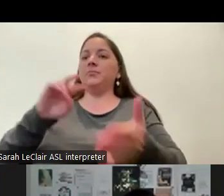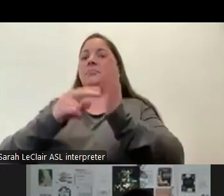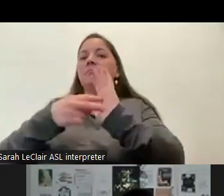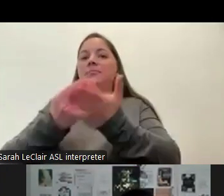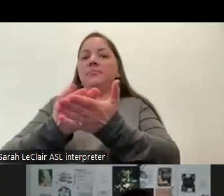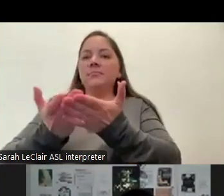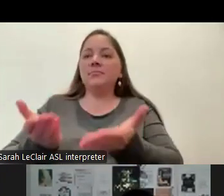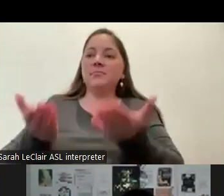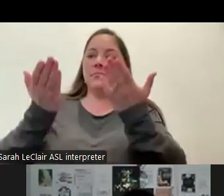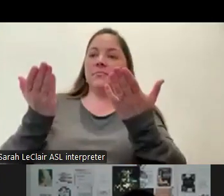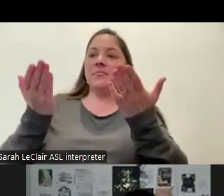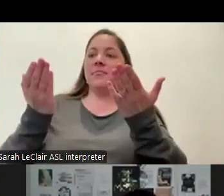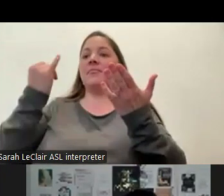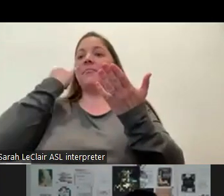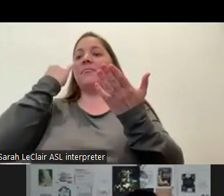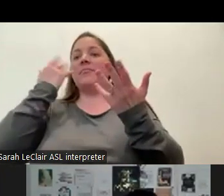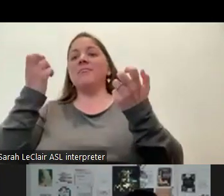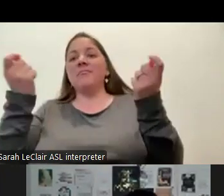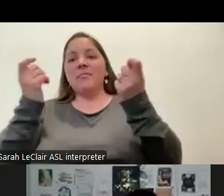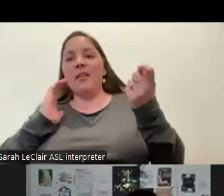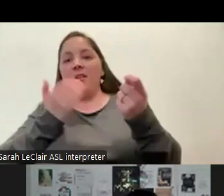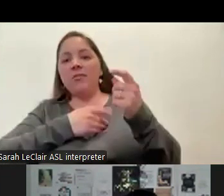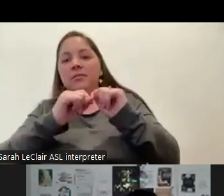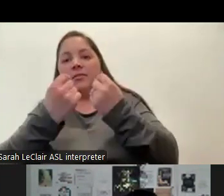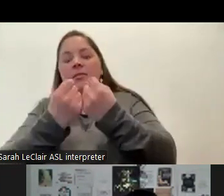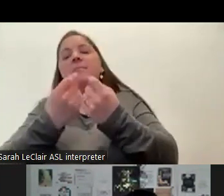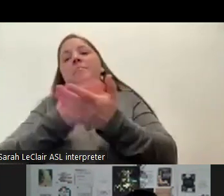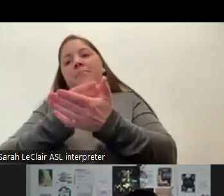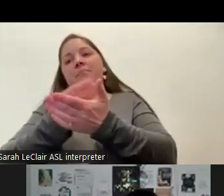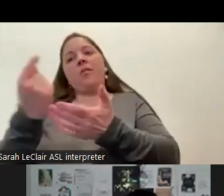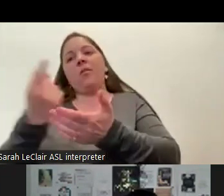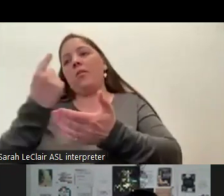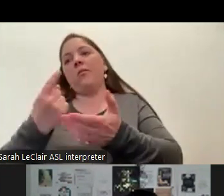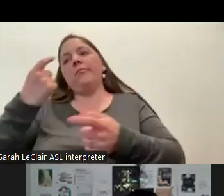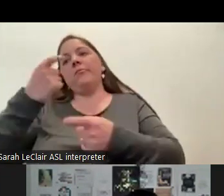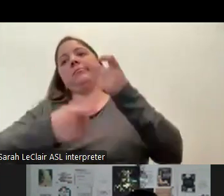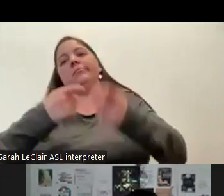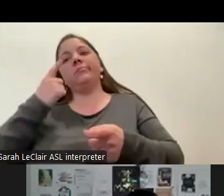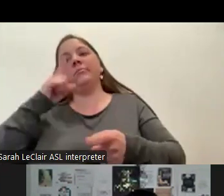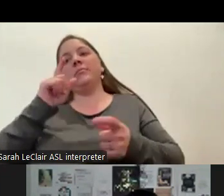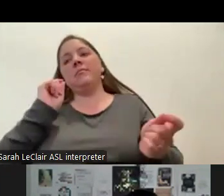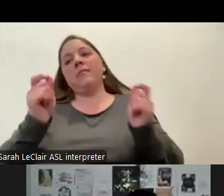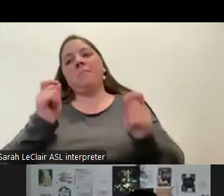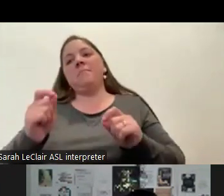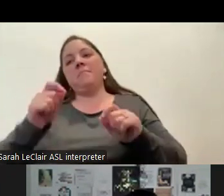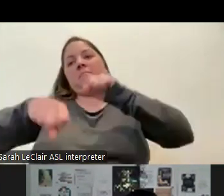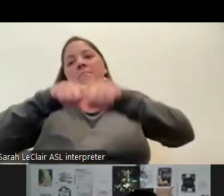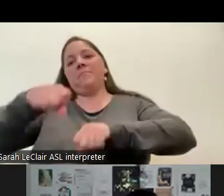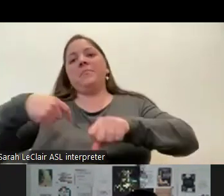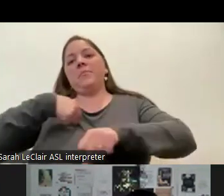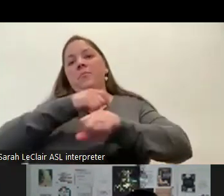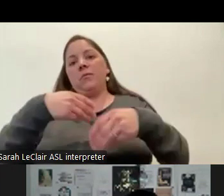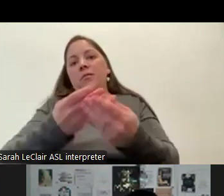if anyone is interested in that, everything goes back to, again, our adopted bike program. So we can definitely, create some more bikes as